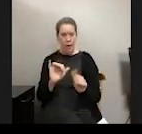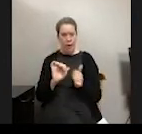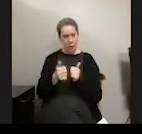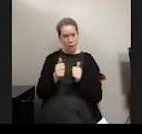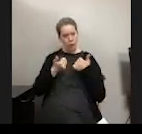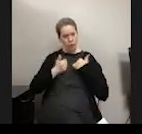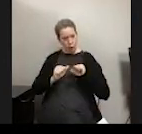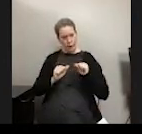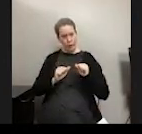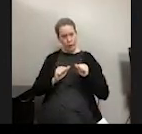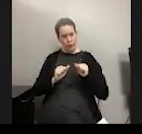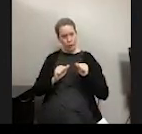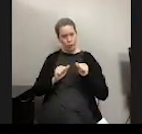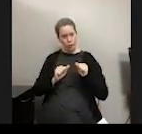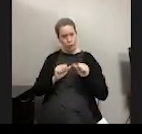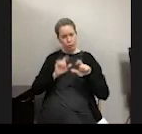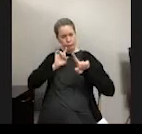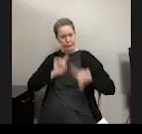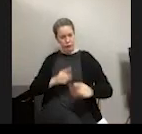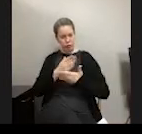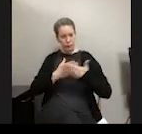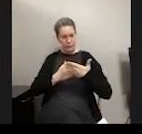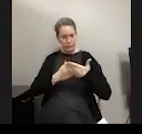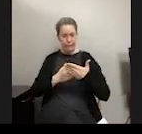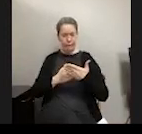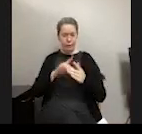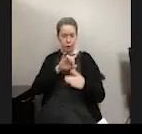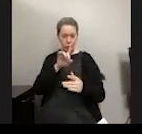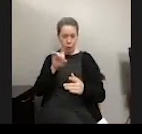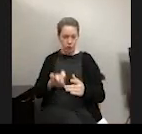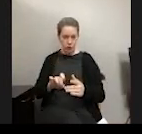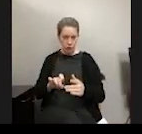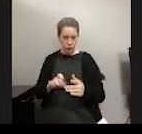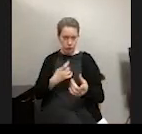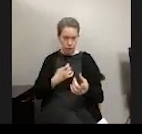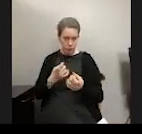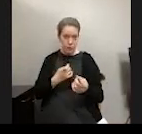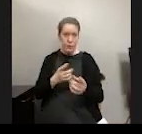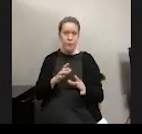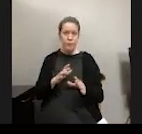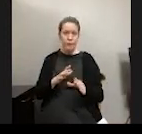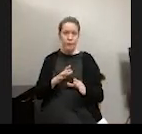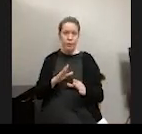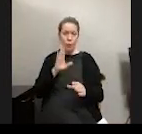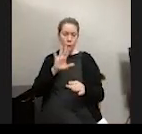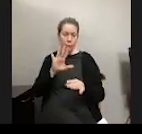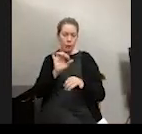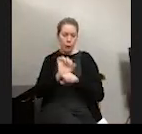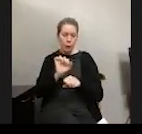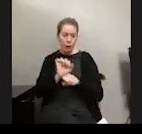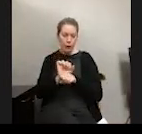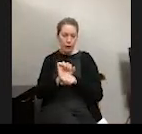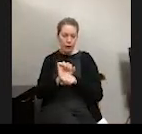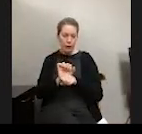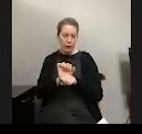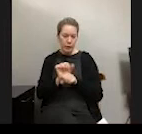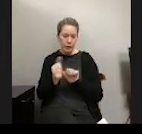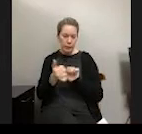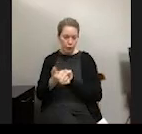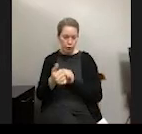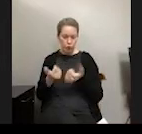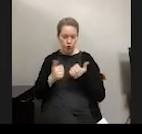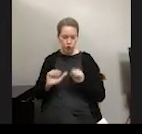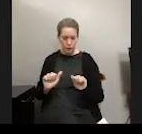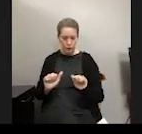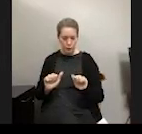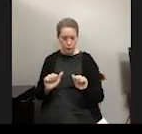questions, we'll be working with Ken Lum and Monument Lab in order to roll out a bit of a